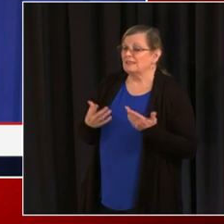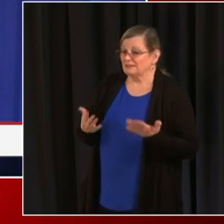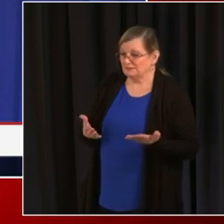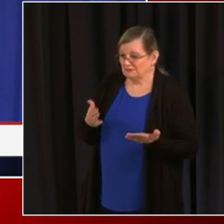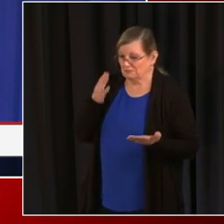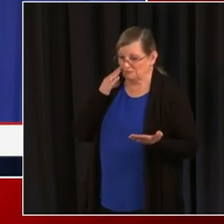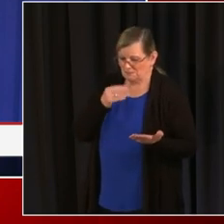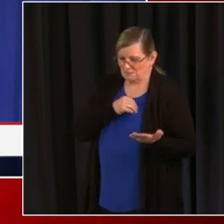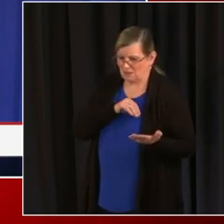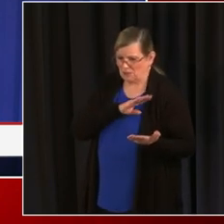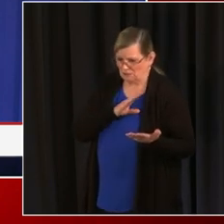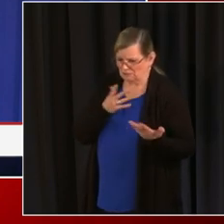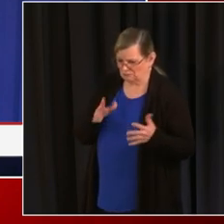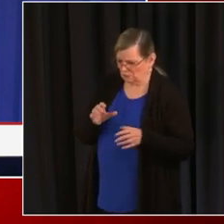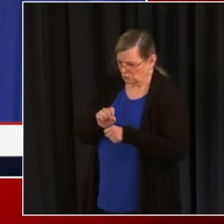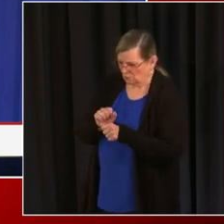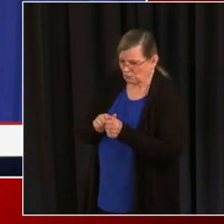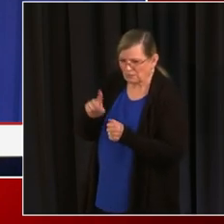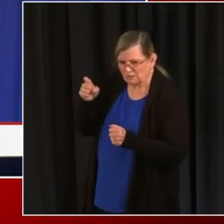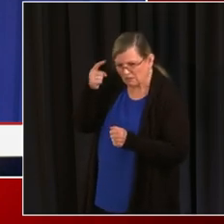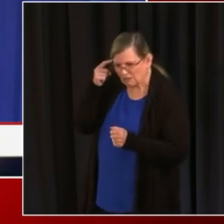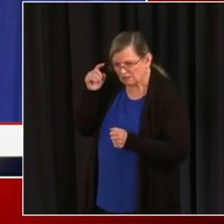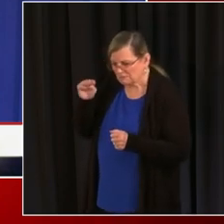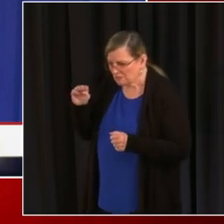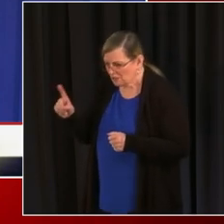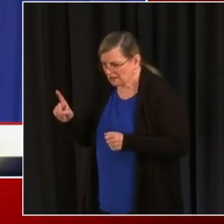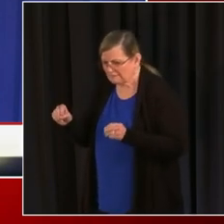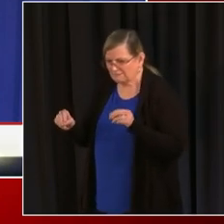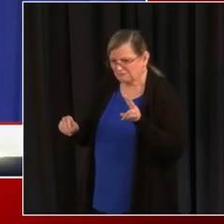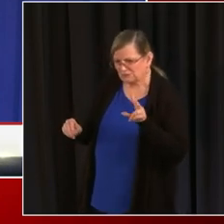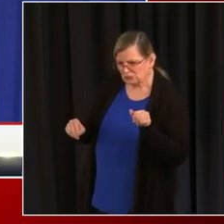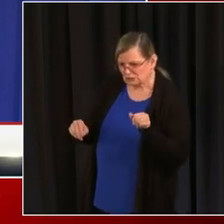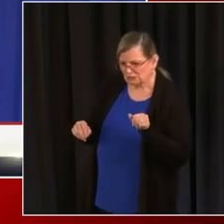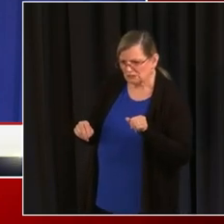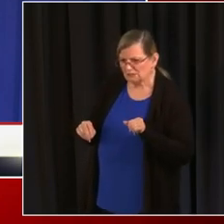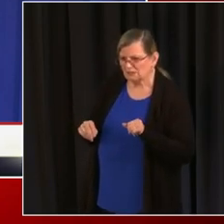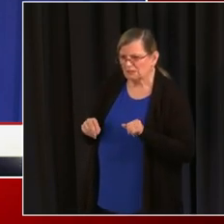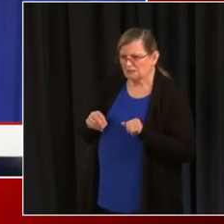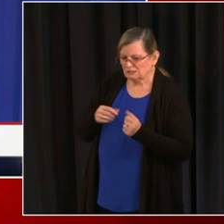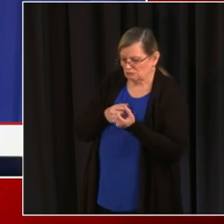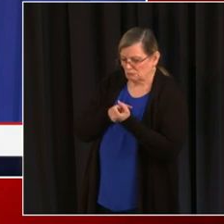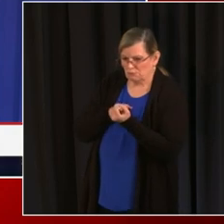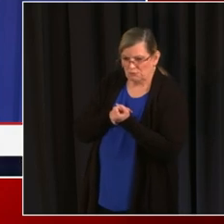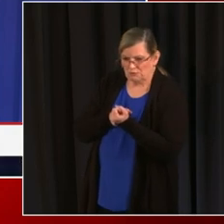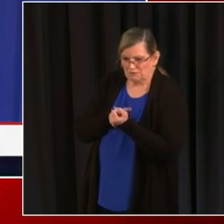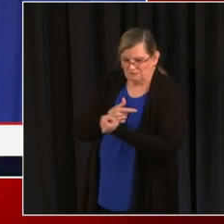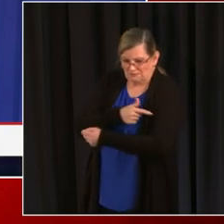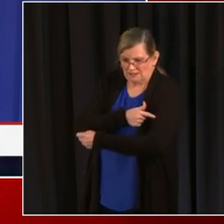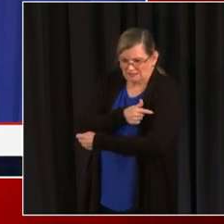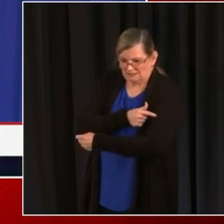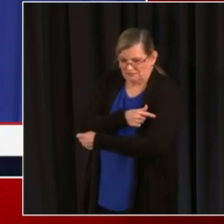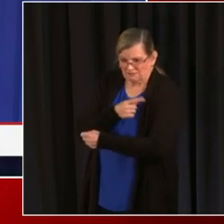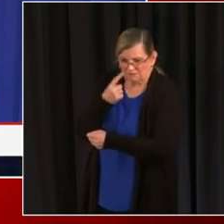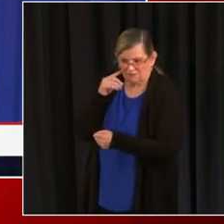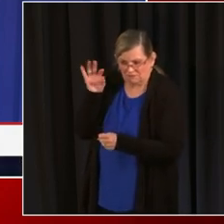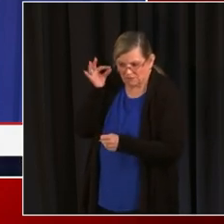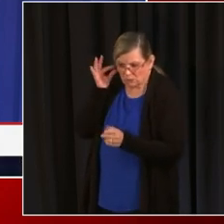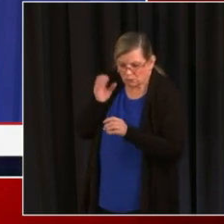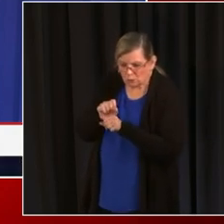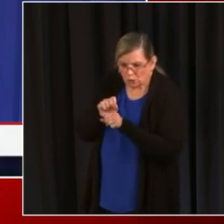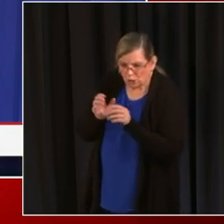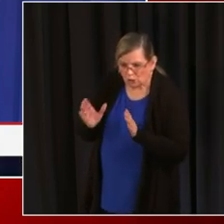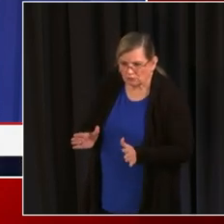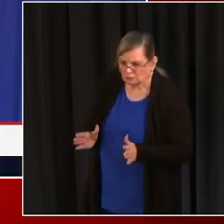mayor worked with the governors of Maryland and Virginia to request additional support in vaccine doses for federal